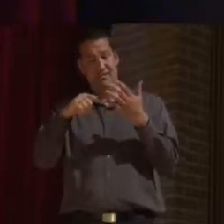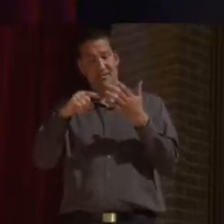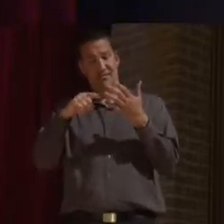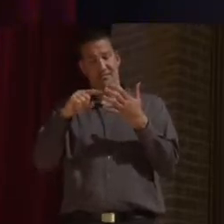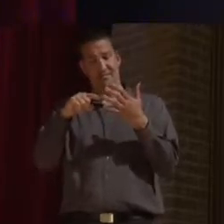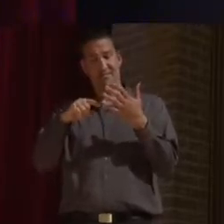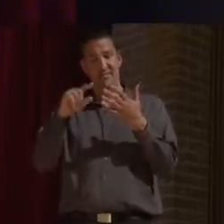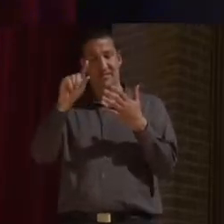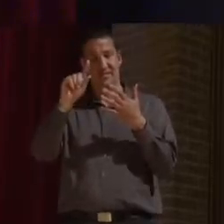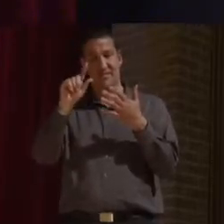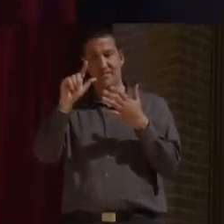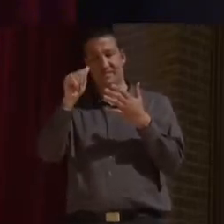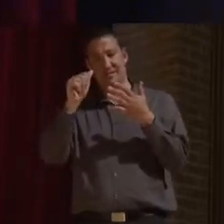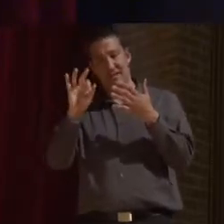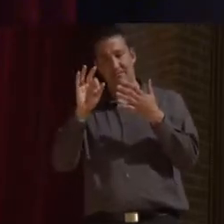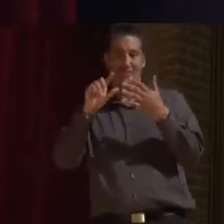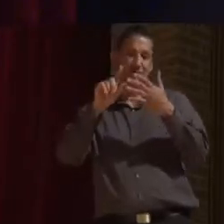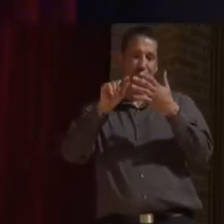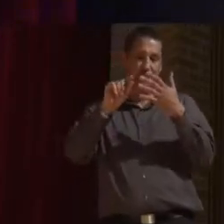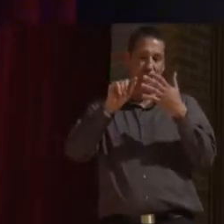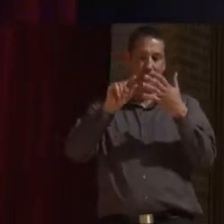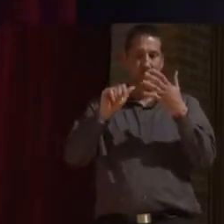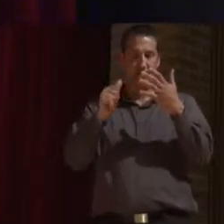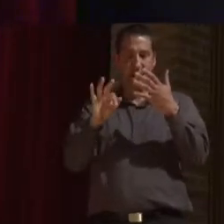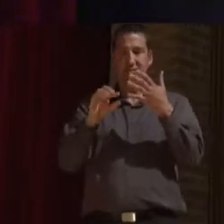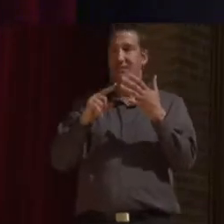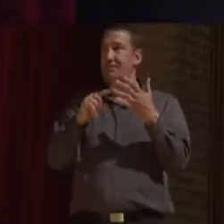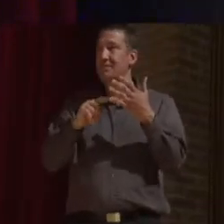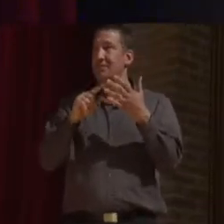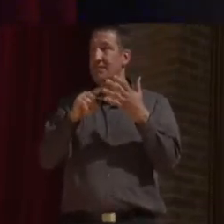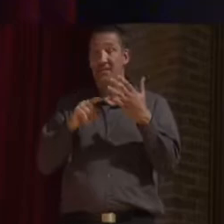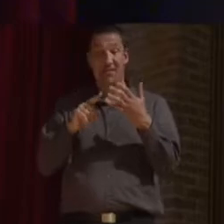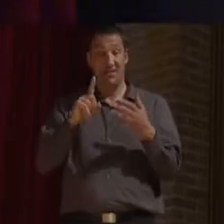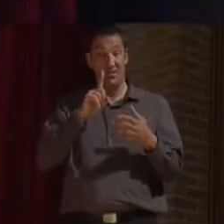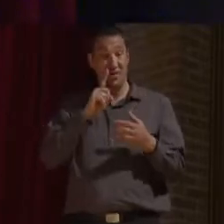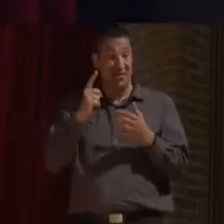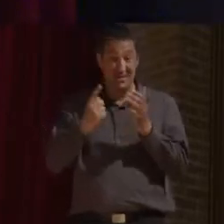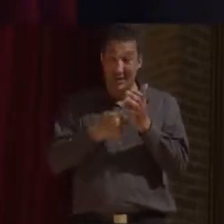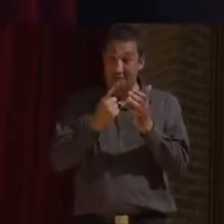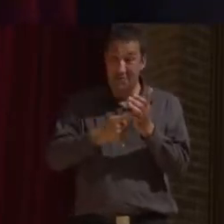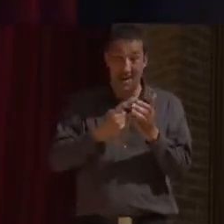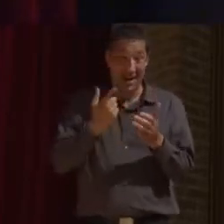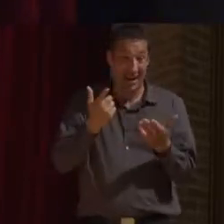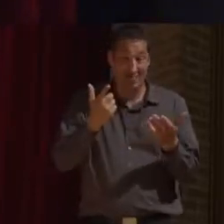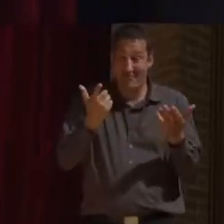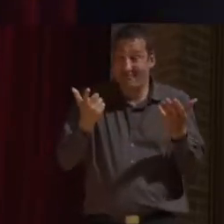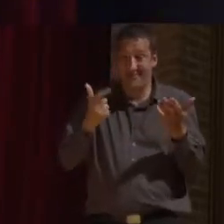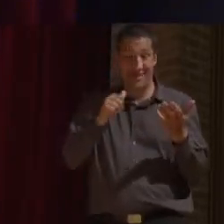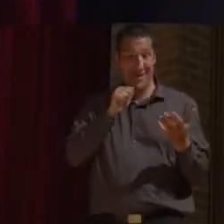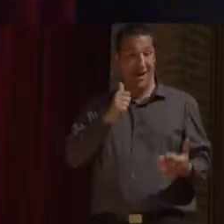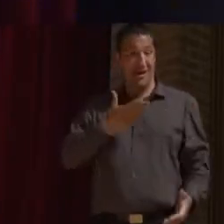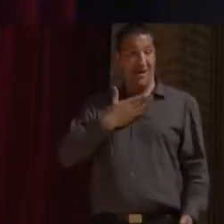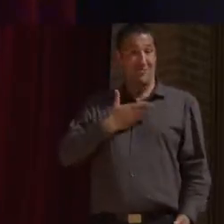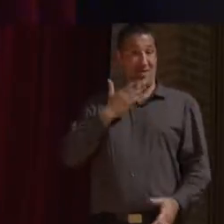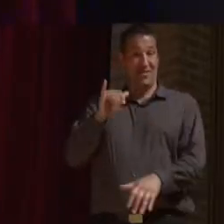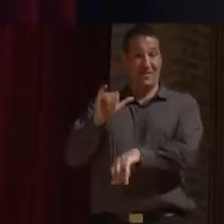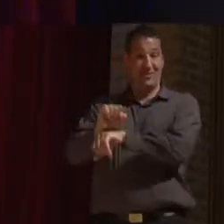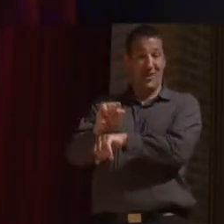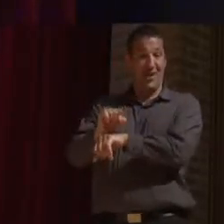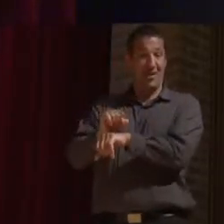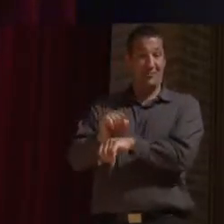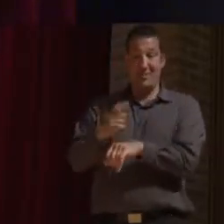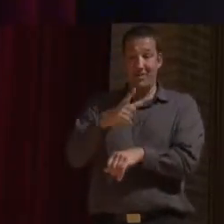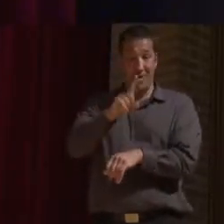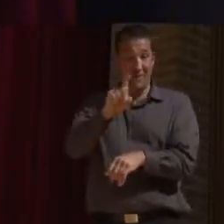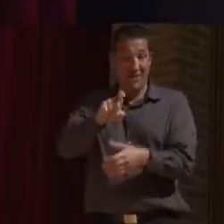and that willingness to do sometimes some crummy jobs. There are some days that you're going to be assigned cleaning